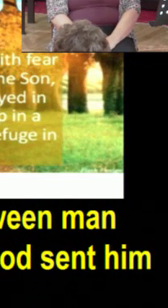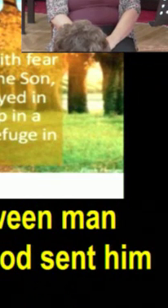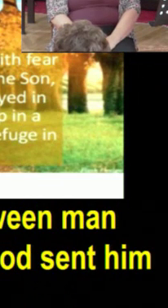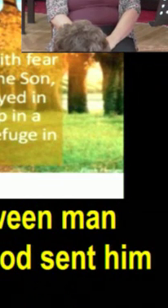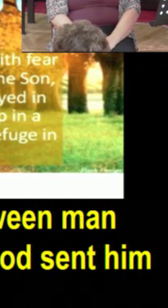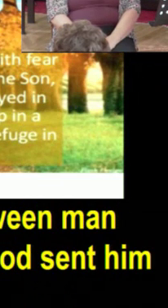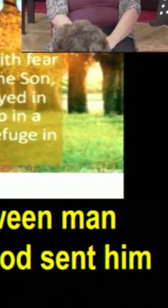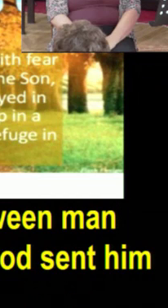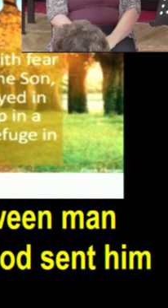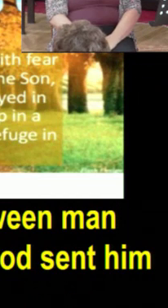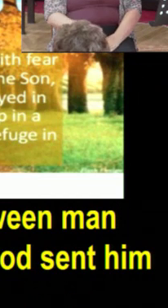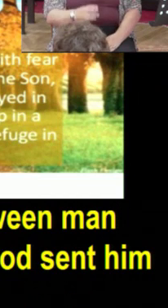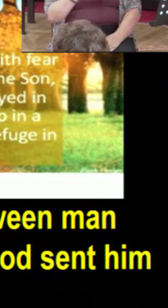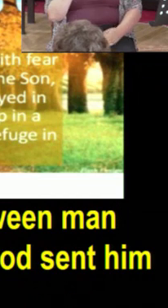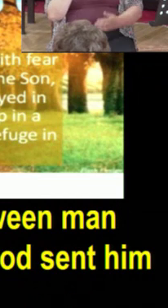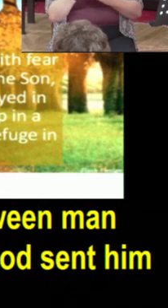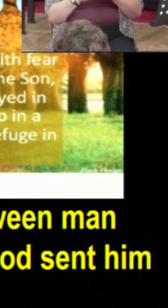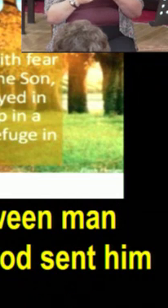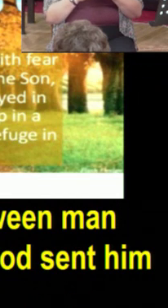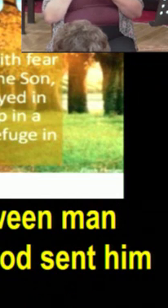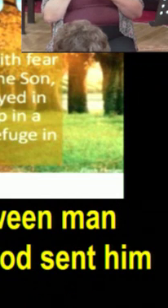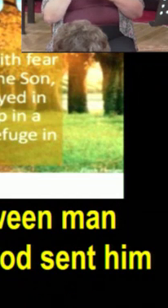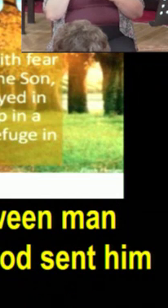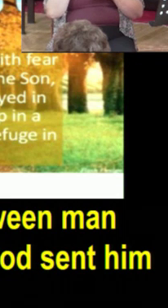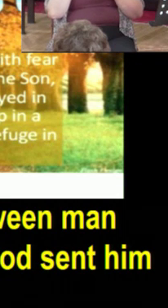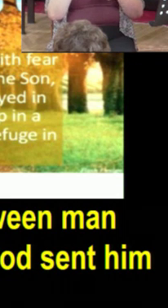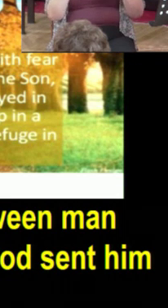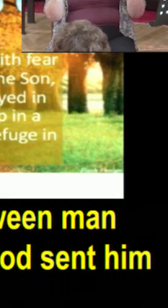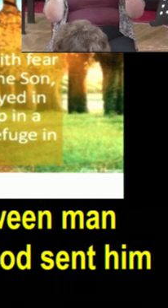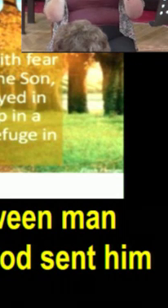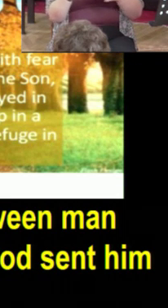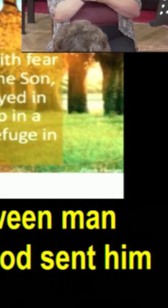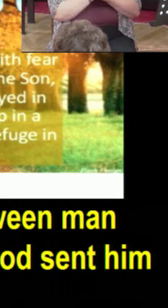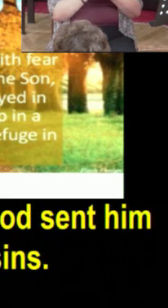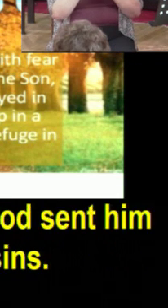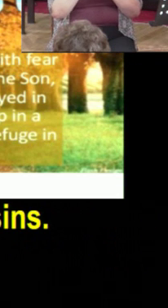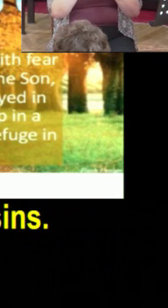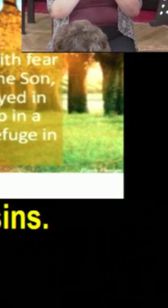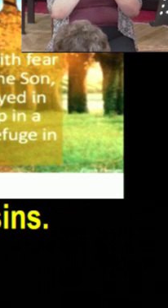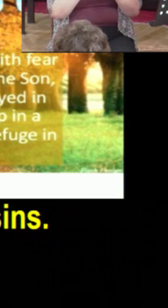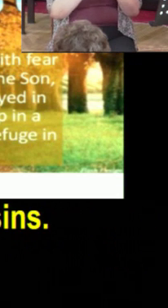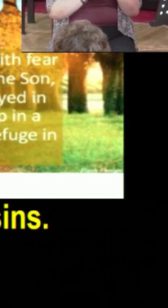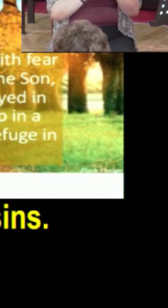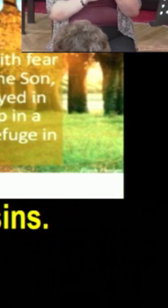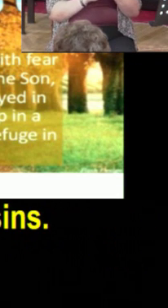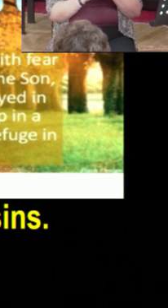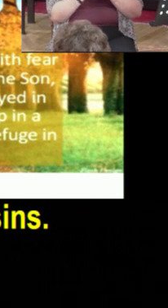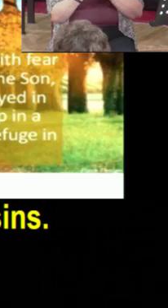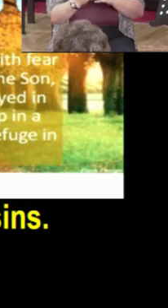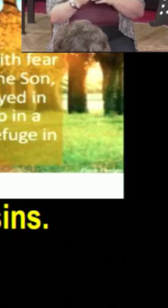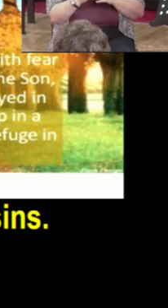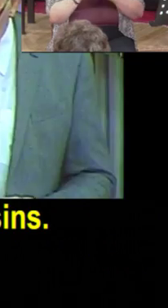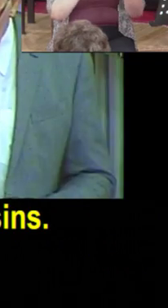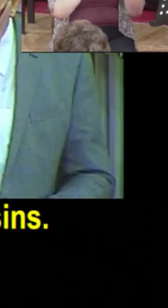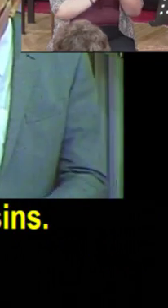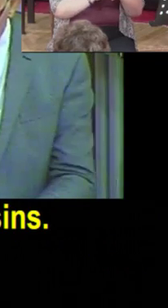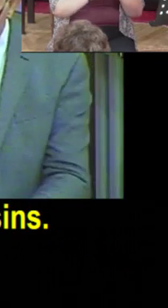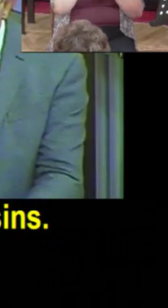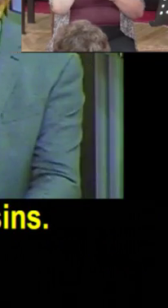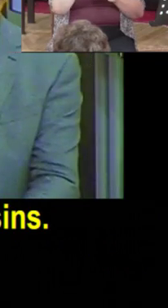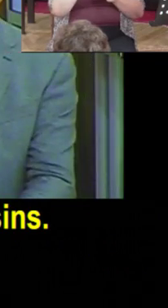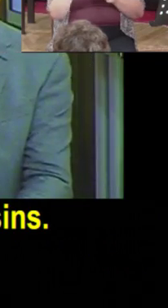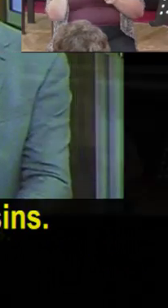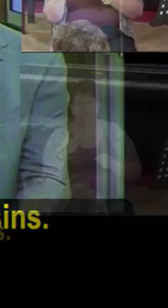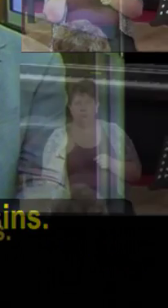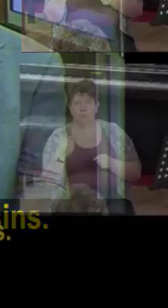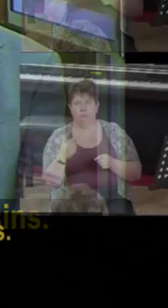There's a couple of other things that I want to say about Psalm 2. Verses 6 and 7 say this: